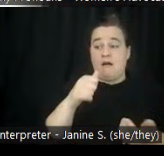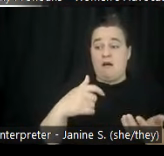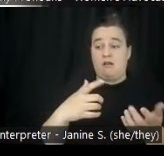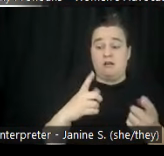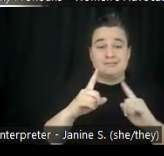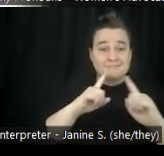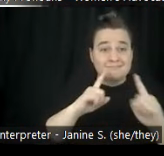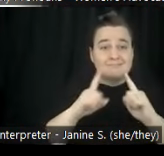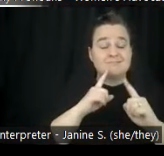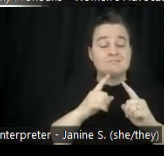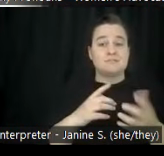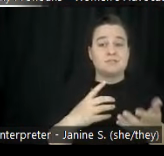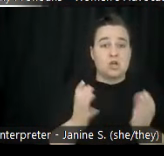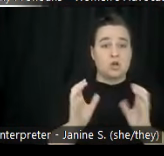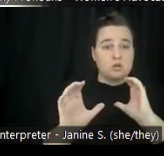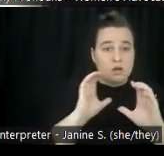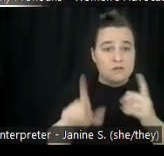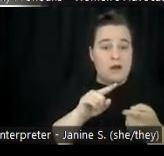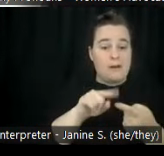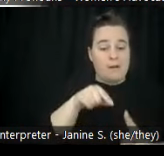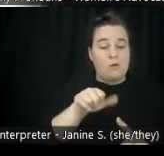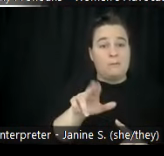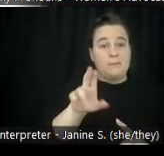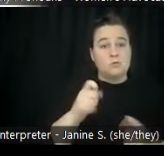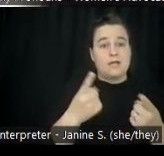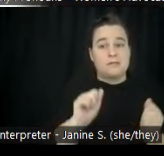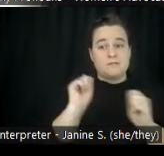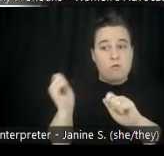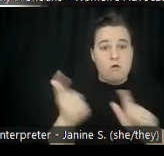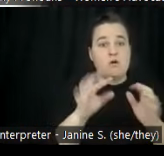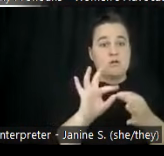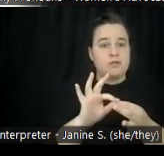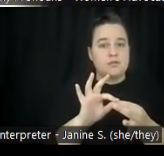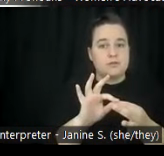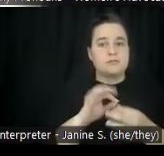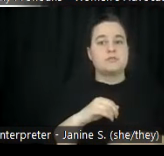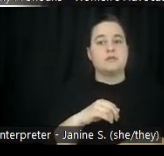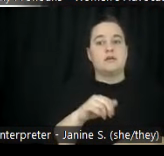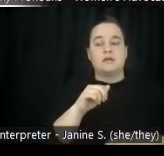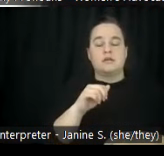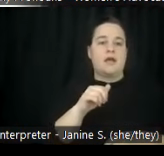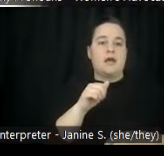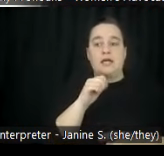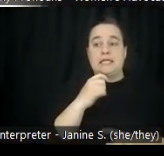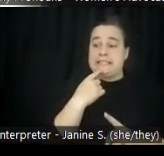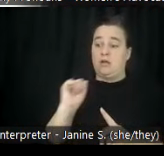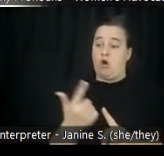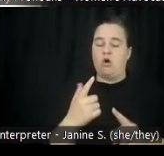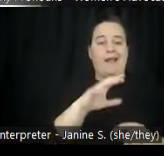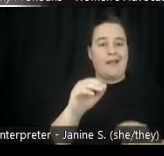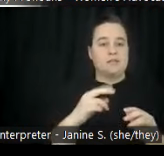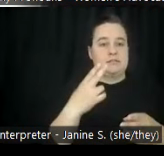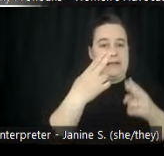the fact that abuse can happen in all relationships, and not just saying only all, but specifically naming them, can kind of